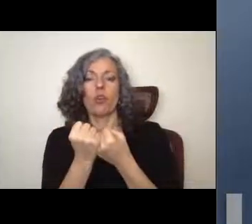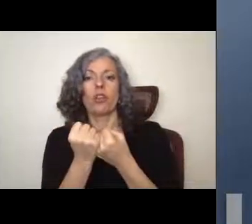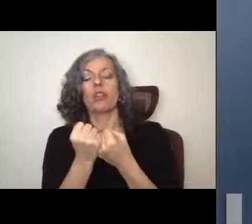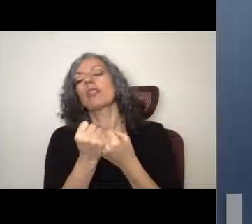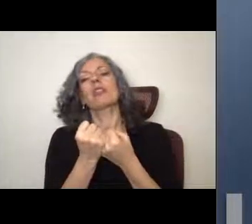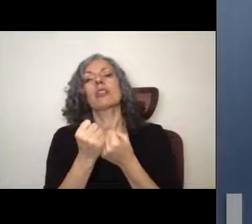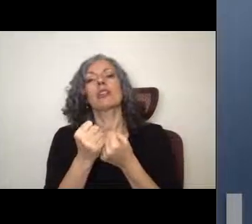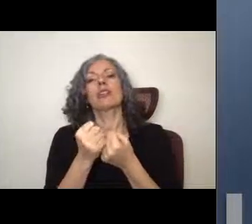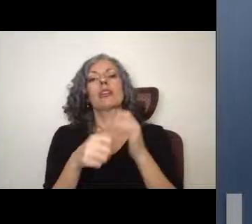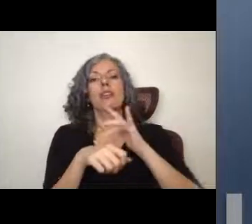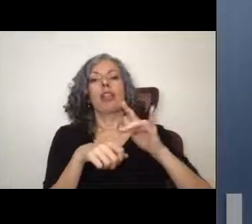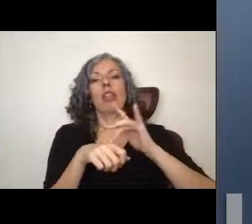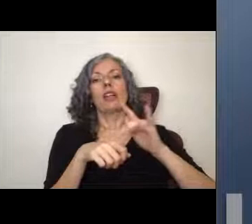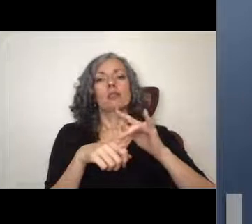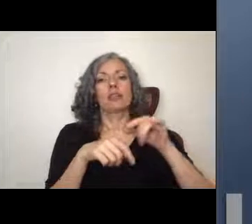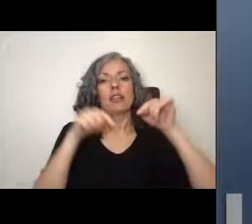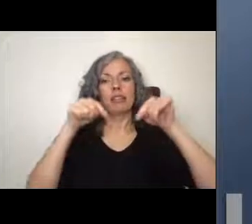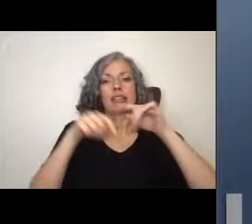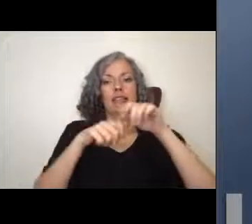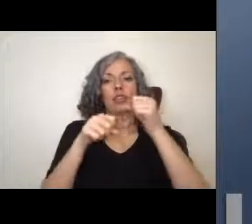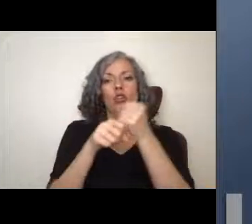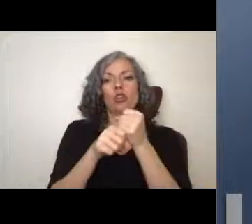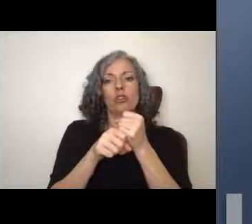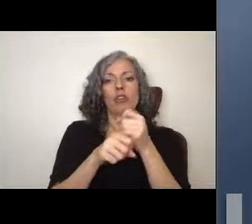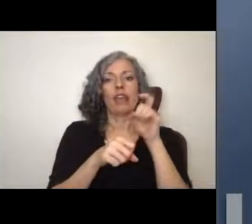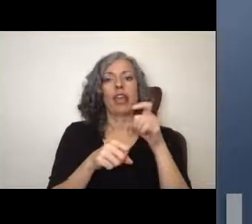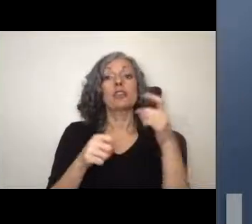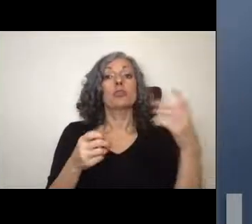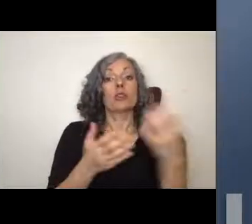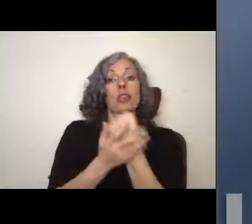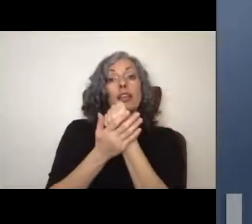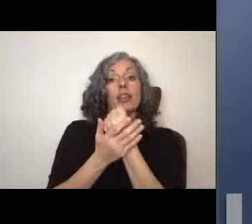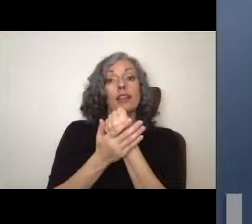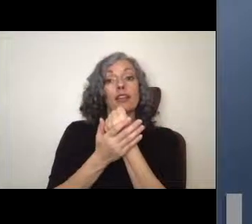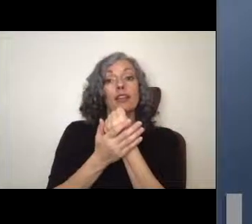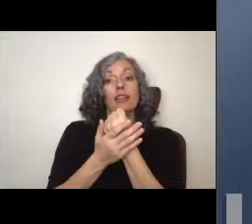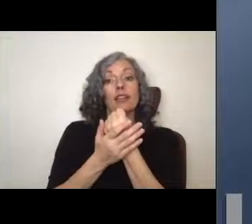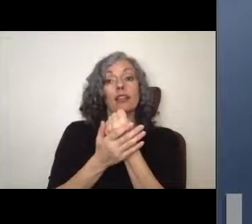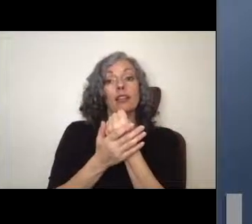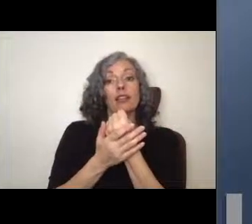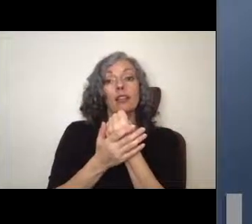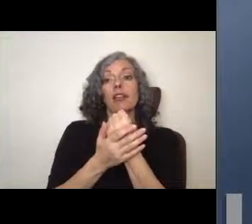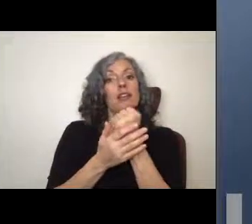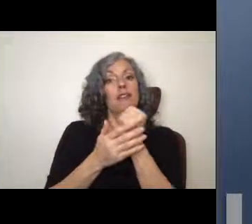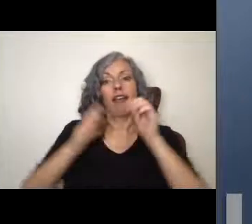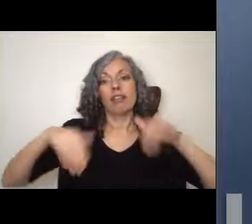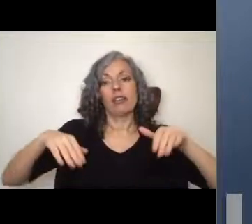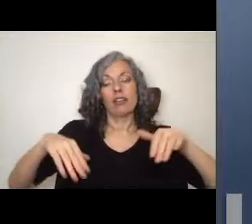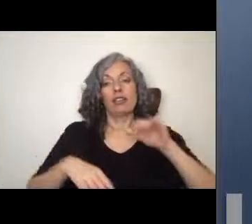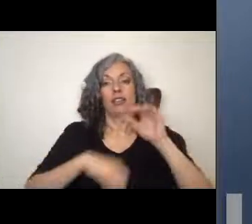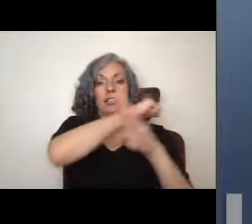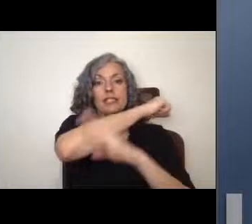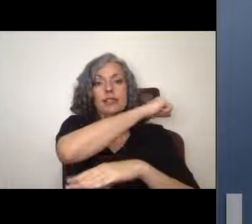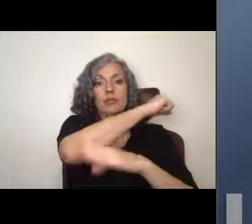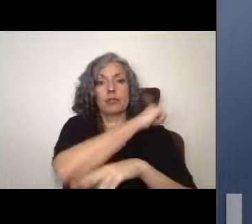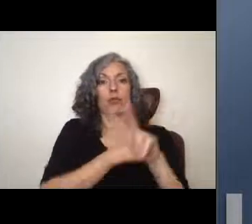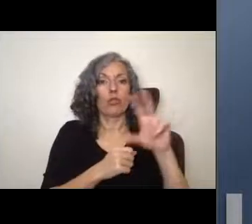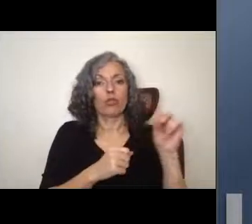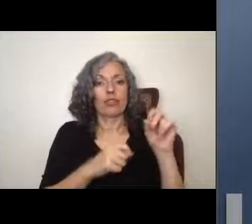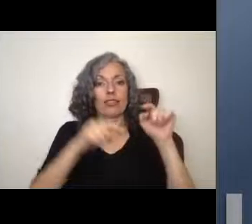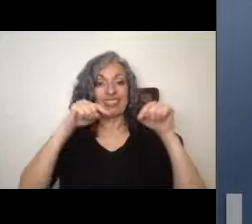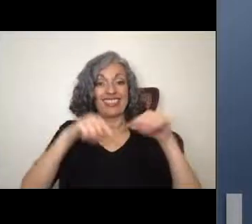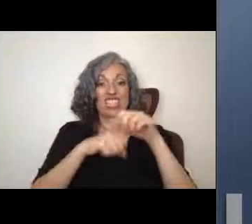it sought. The list and resolution had to be received by the Commission staff no later than September 30th, 2022. At our